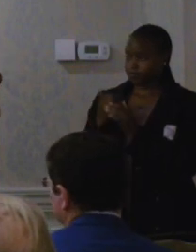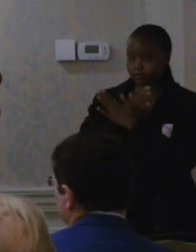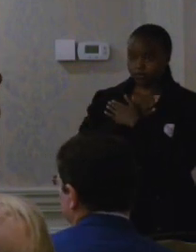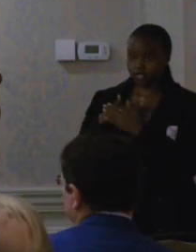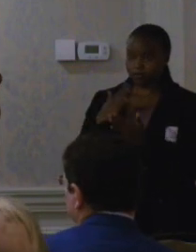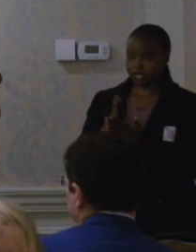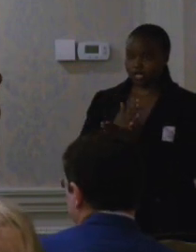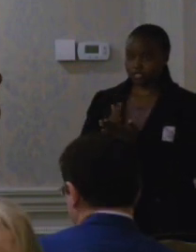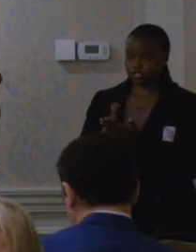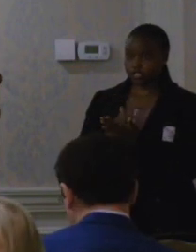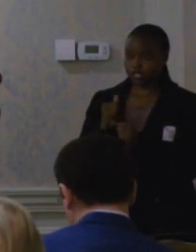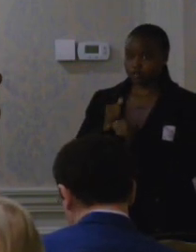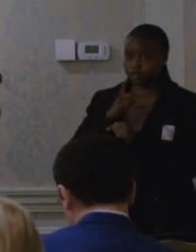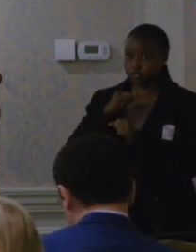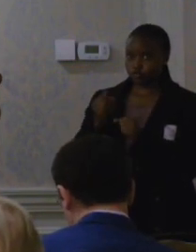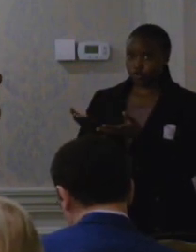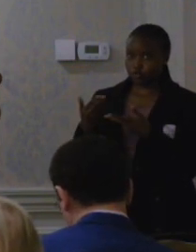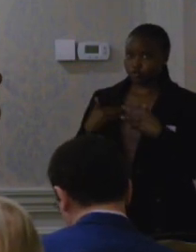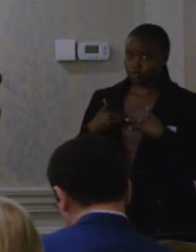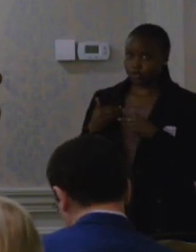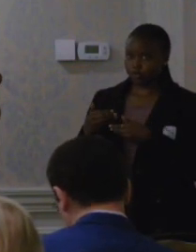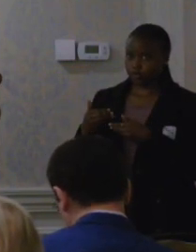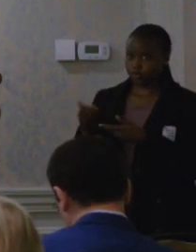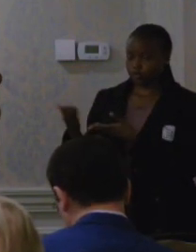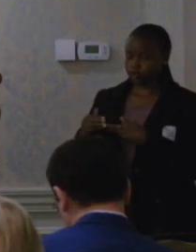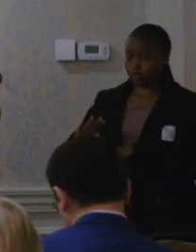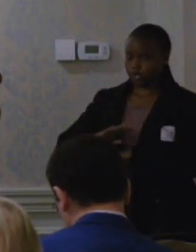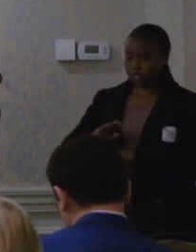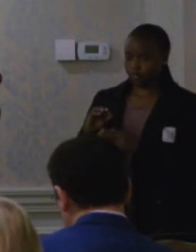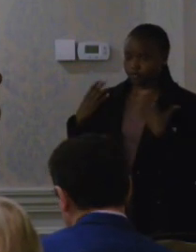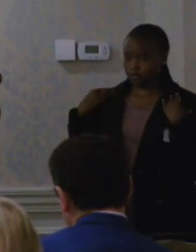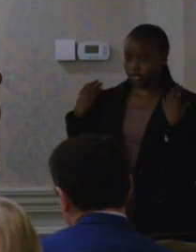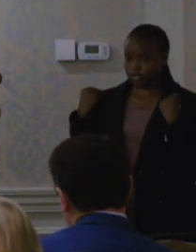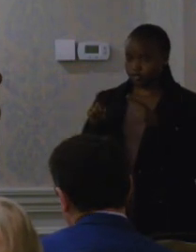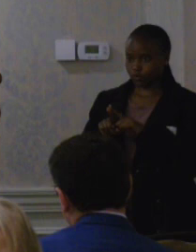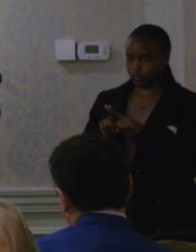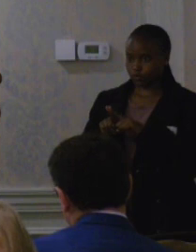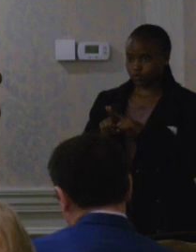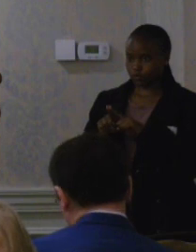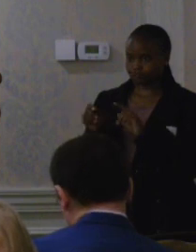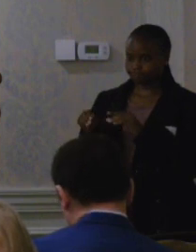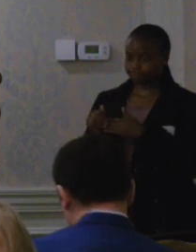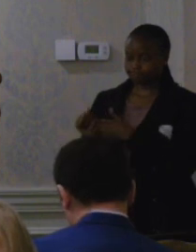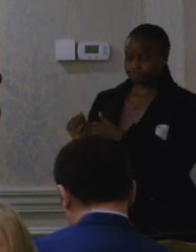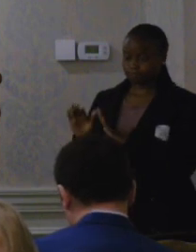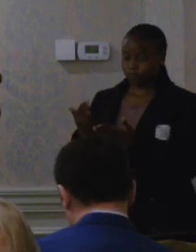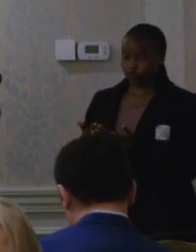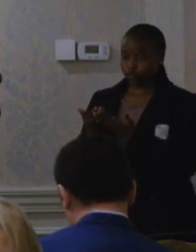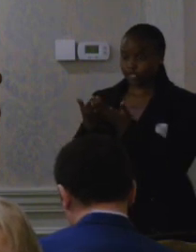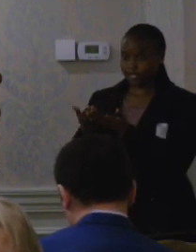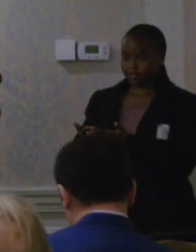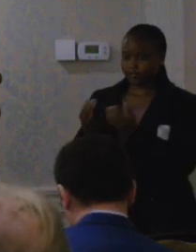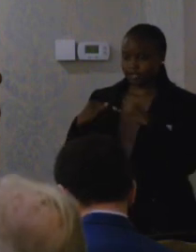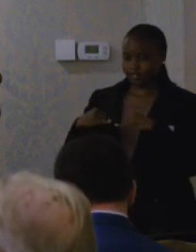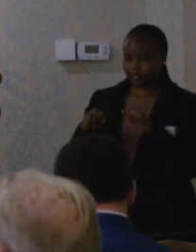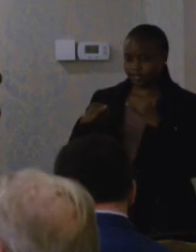sure that you bring in enough practice. Then also some guidance on how to deliver and how to implement